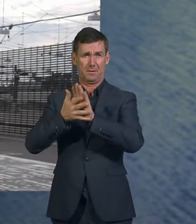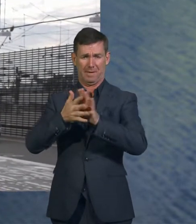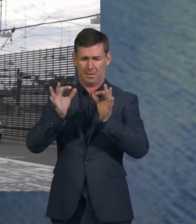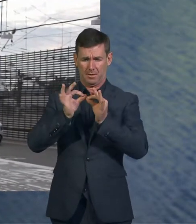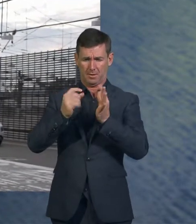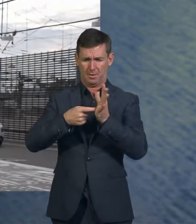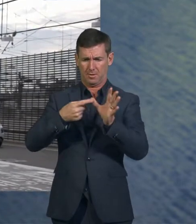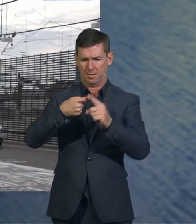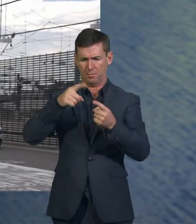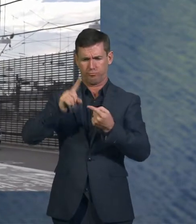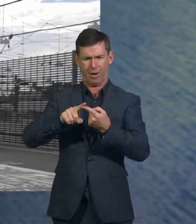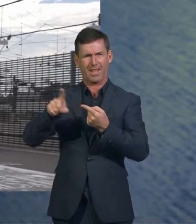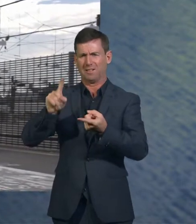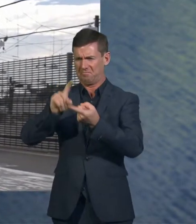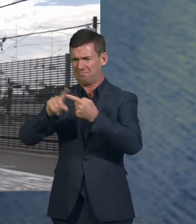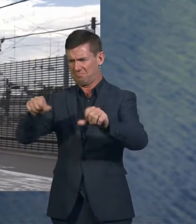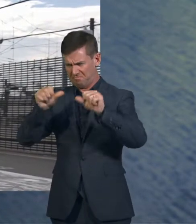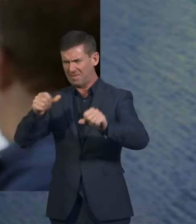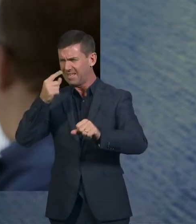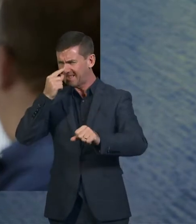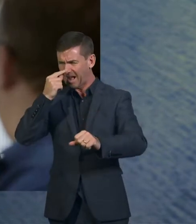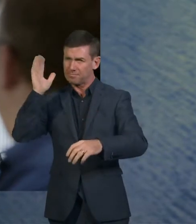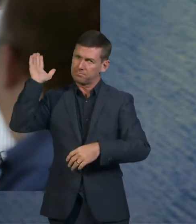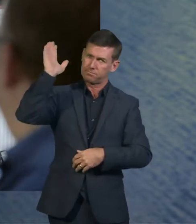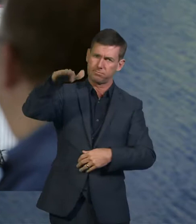enough to return to the maintenance shed in Calais.